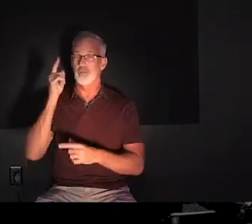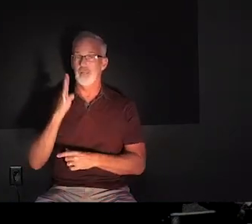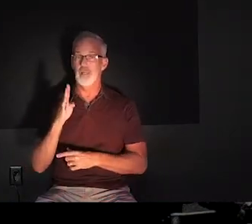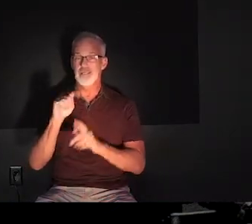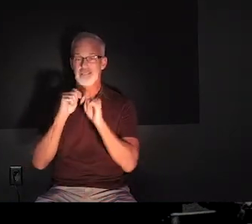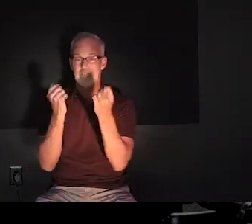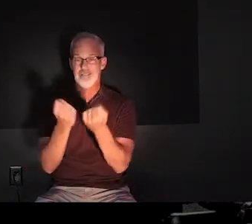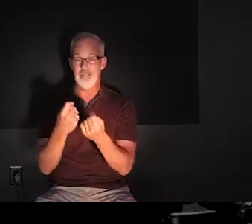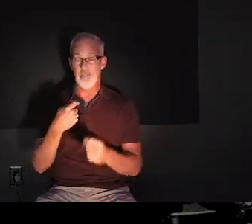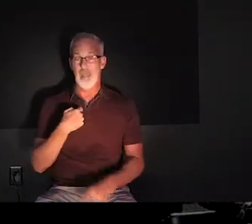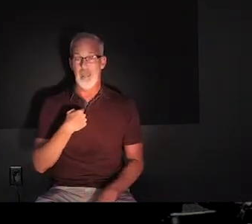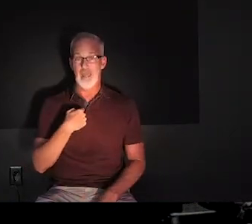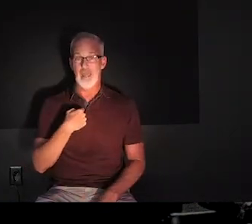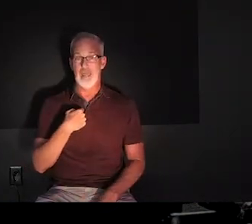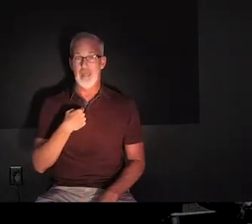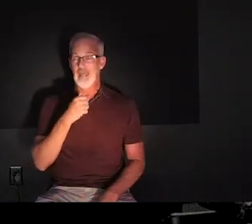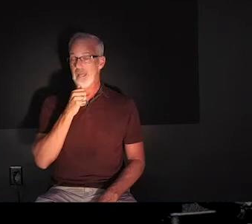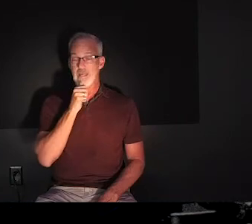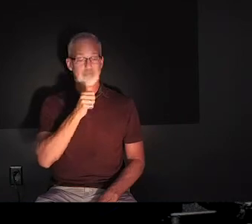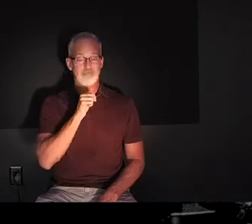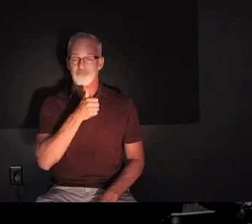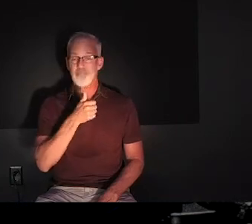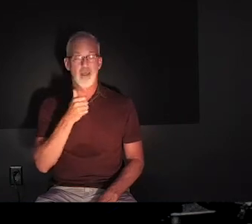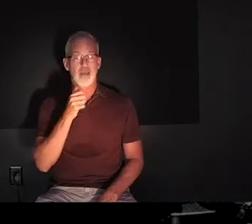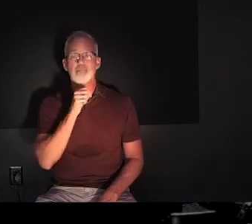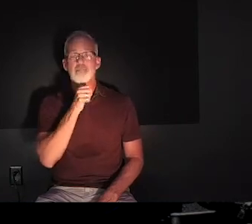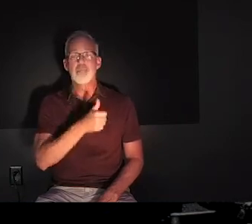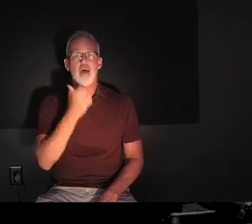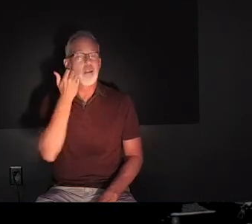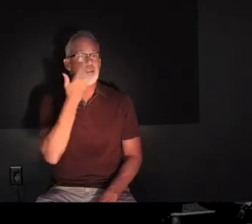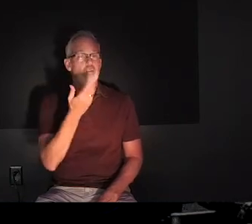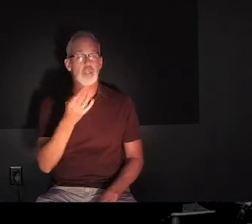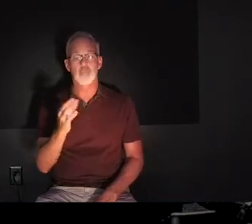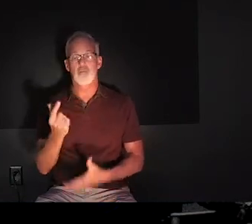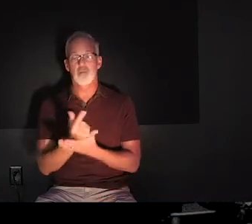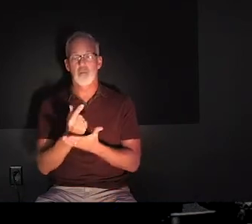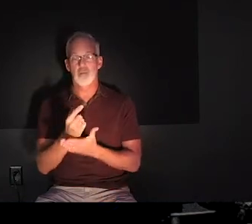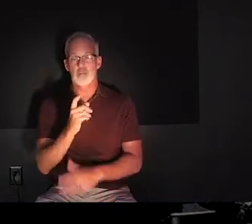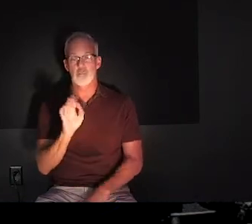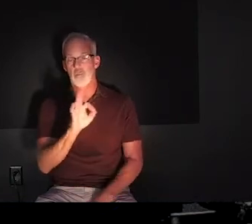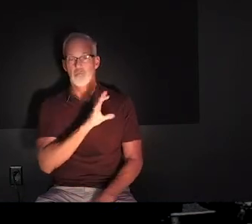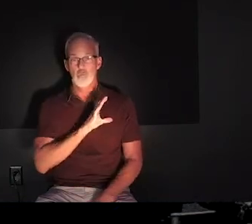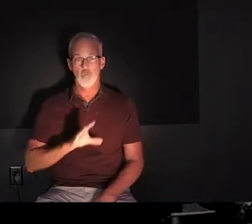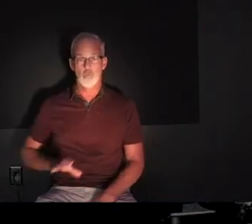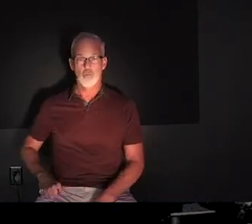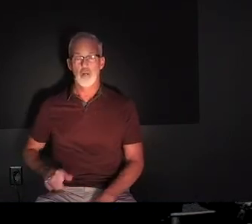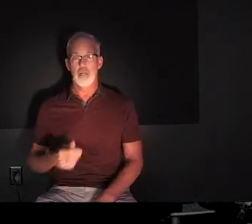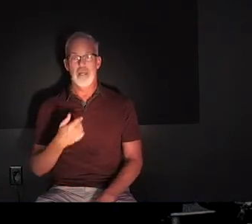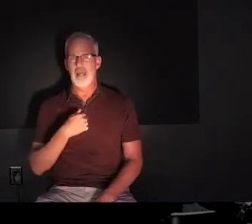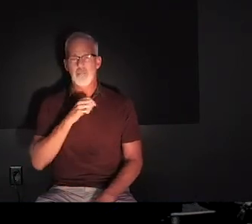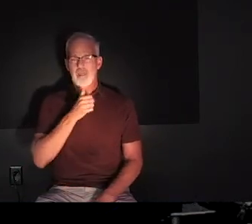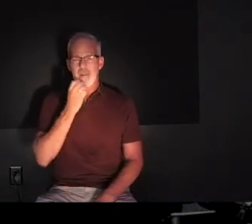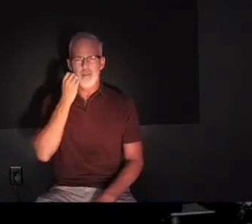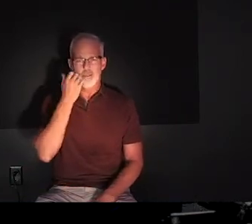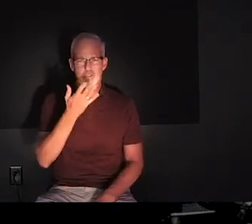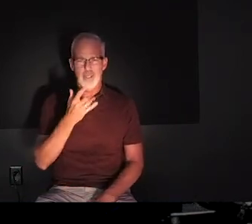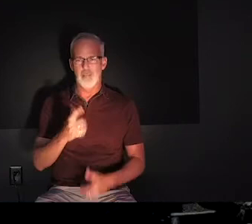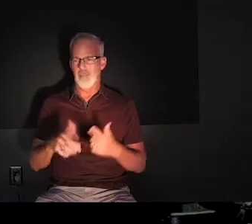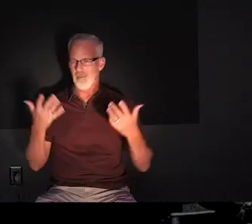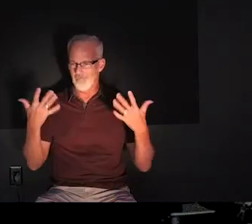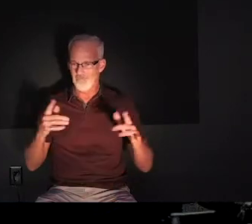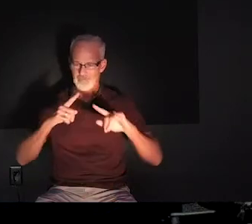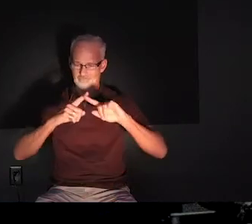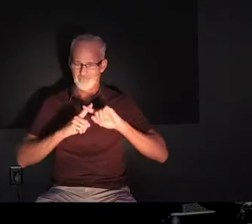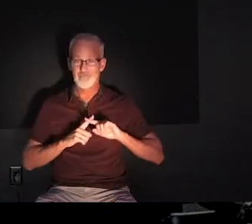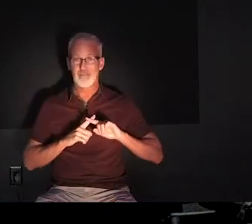team." We are saying, "I am not ashamed of the gospel of Christ." We are not ashamed that we have trusted Jesus